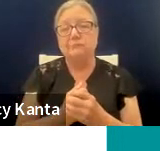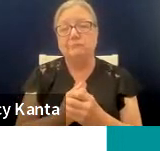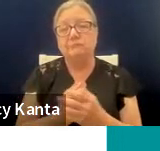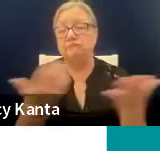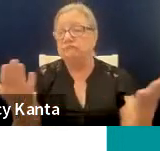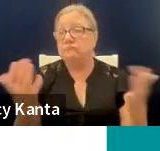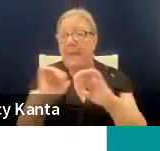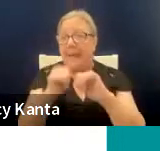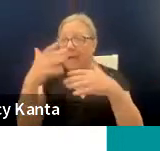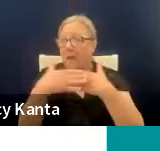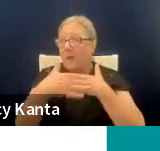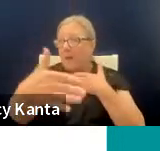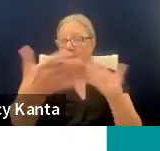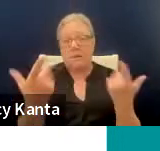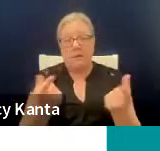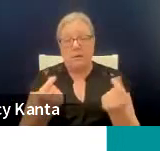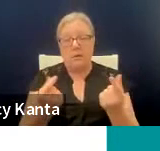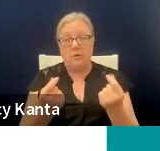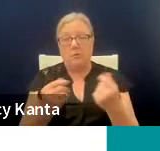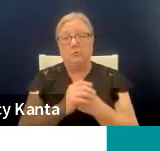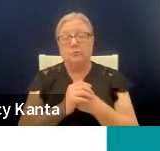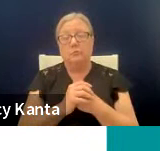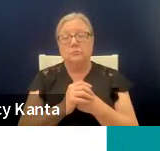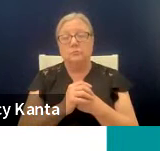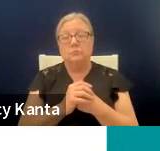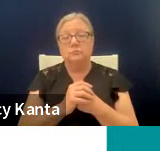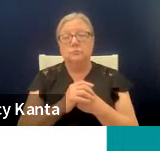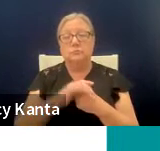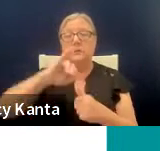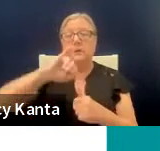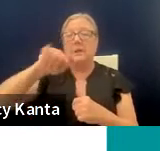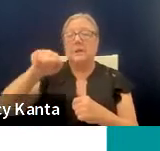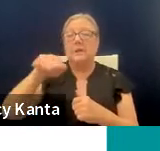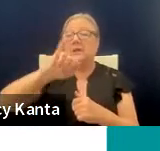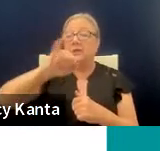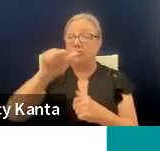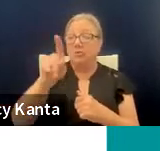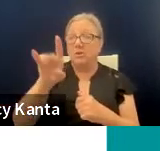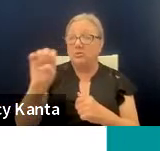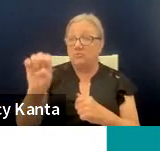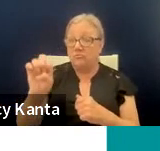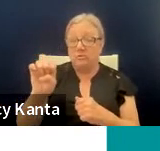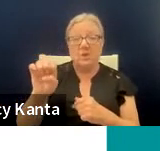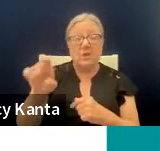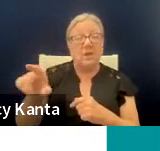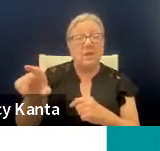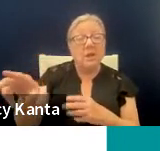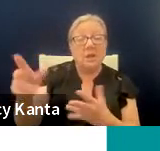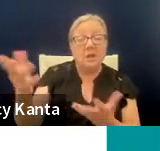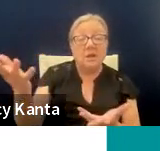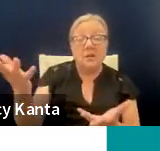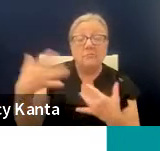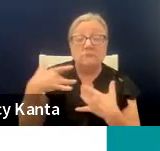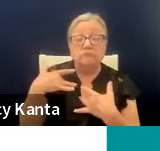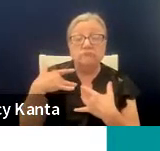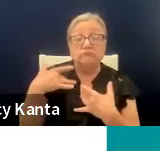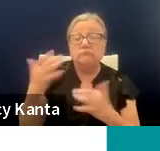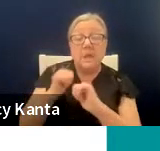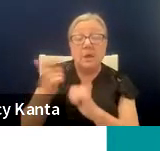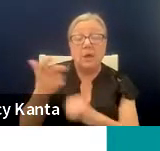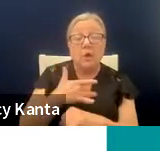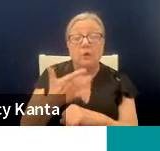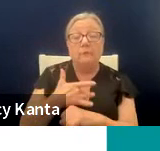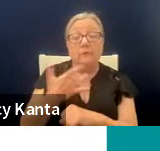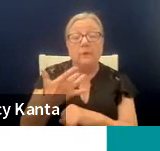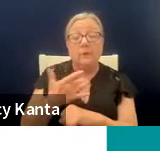nodding to Janelle and Jake around this, and also